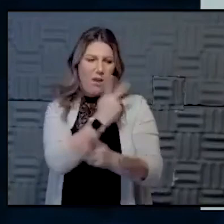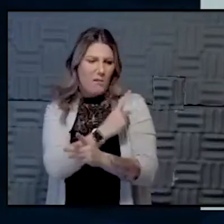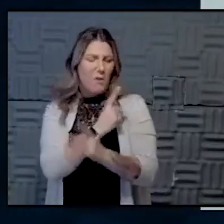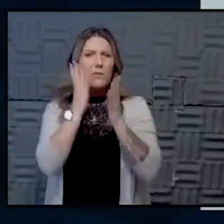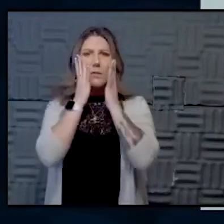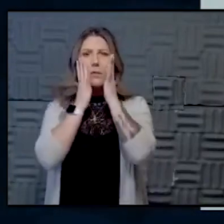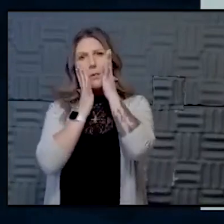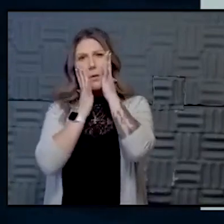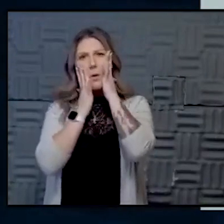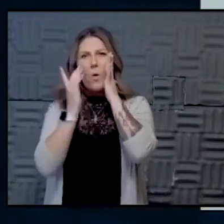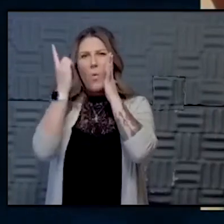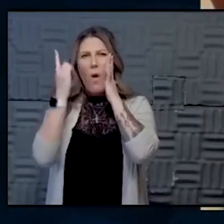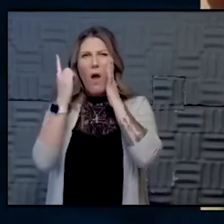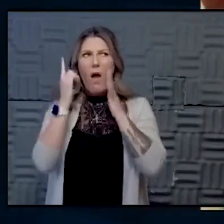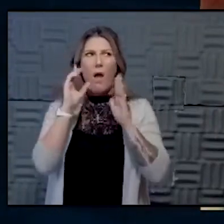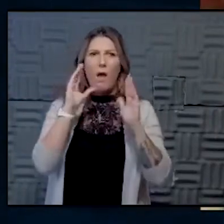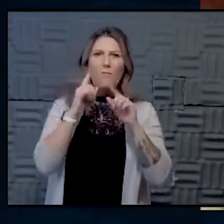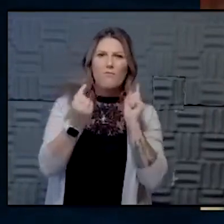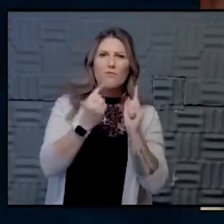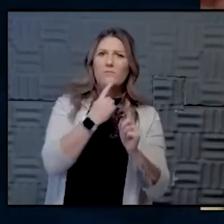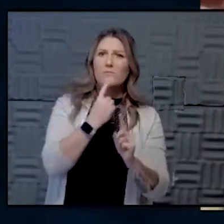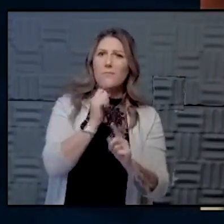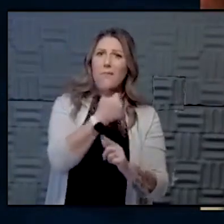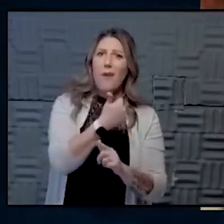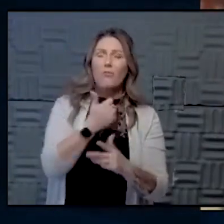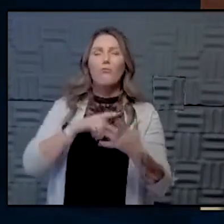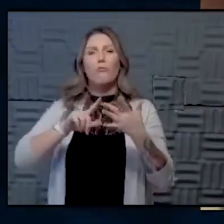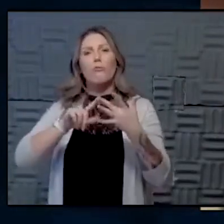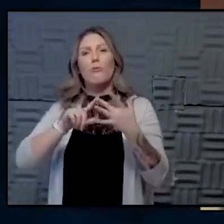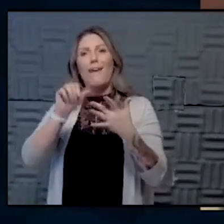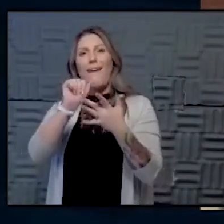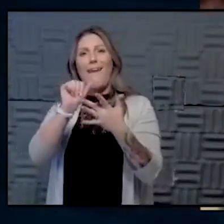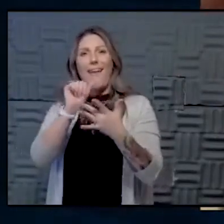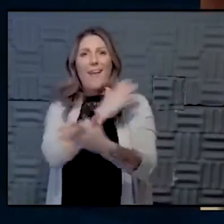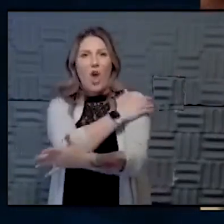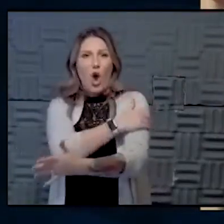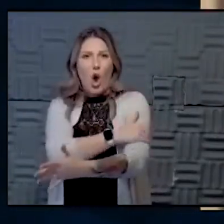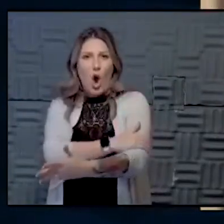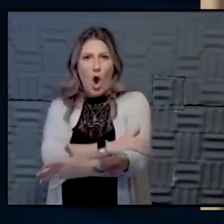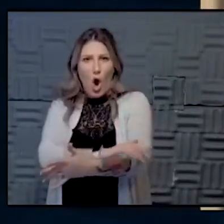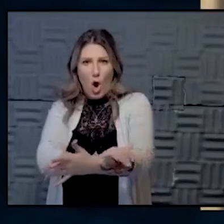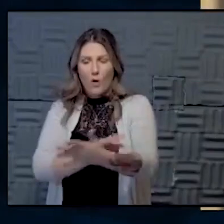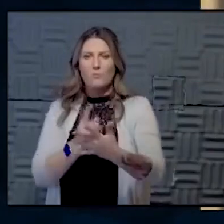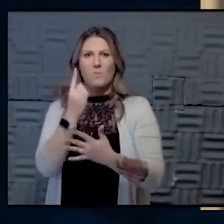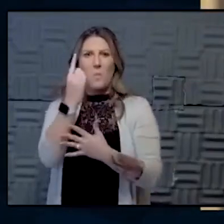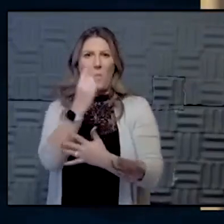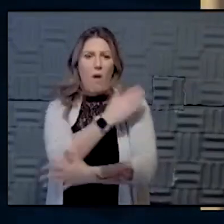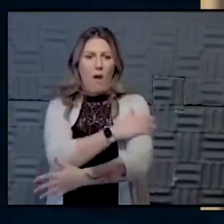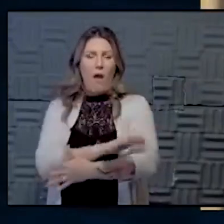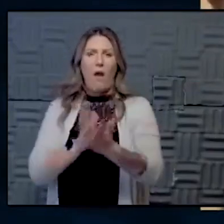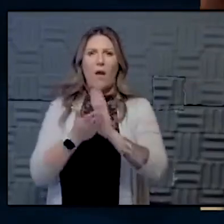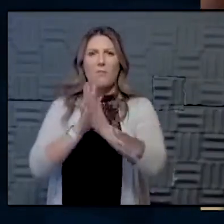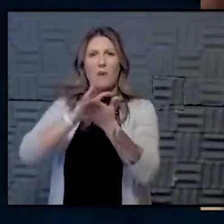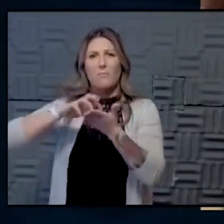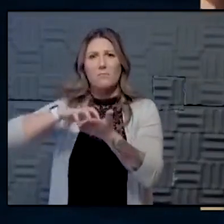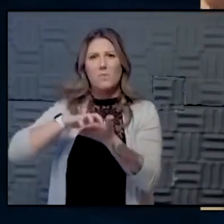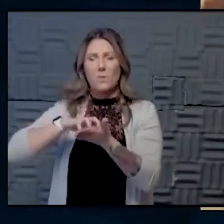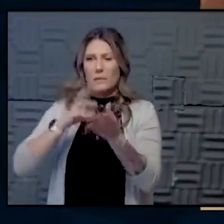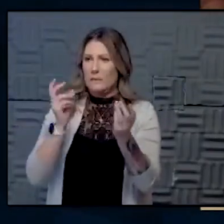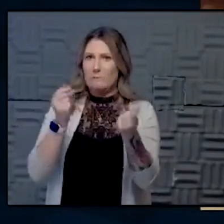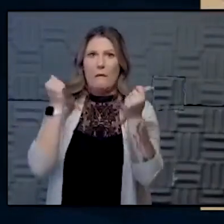one side versus the other? A is for arms. The patient may notice that one of their arms becomes weak or numb all of a